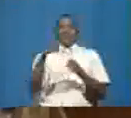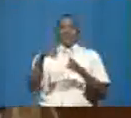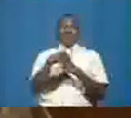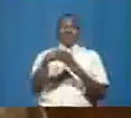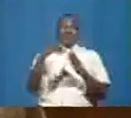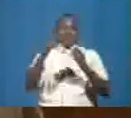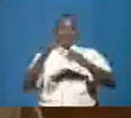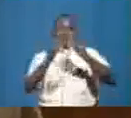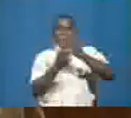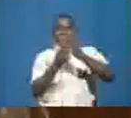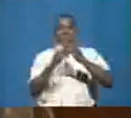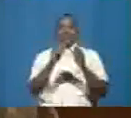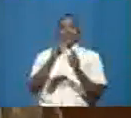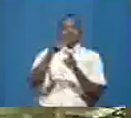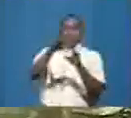in cocoa production.